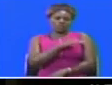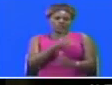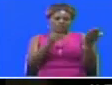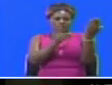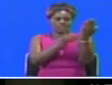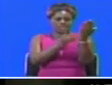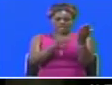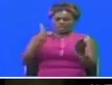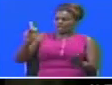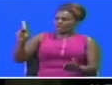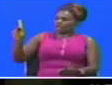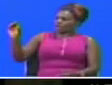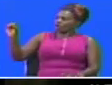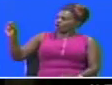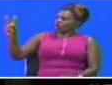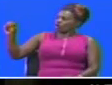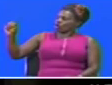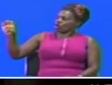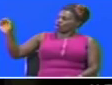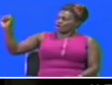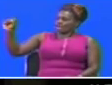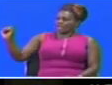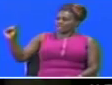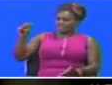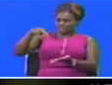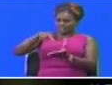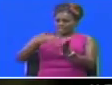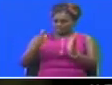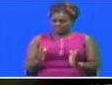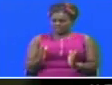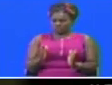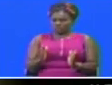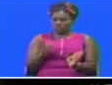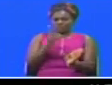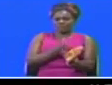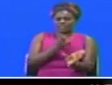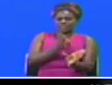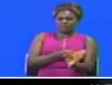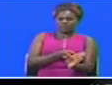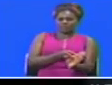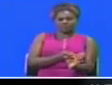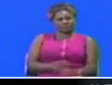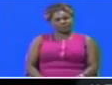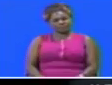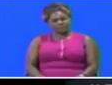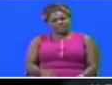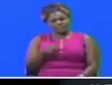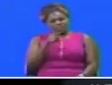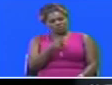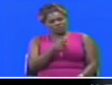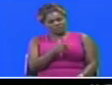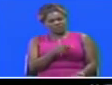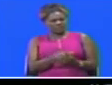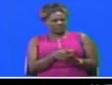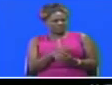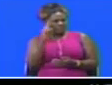Julius Kones, one of the aspirants that actually were to participate in this. What do you